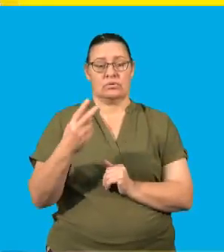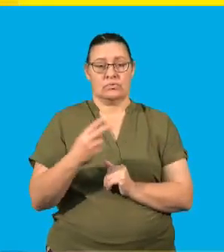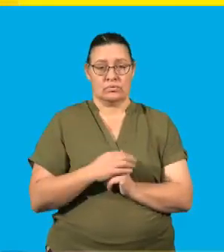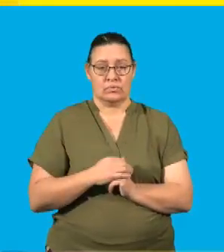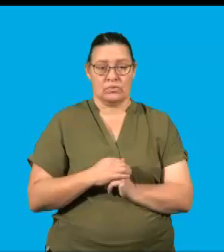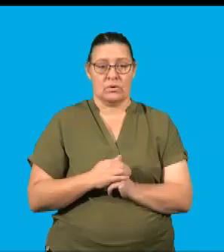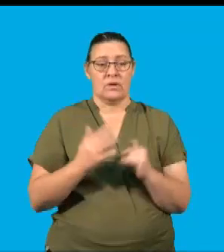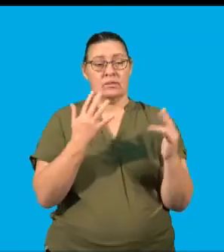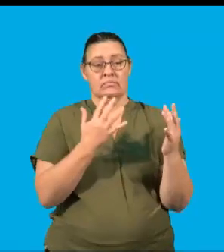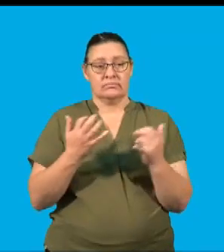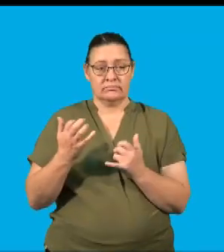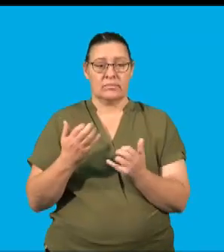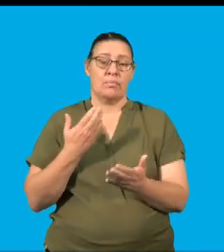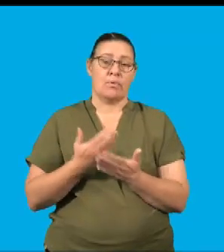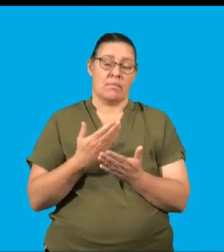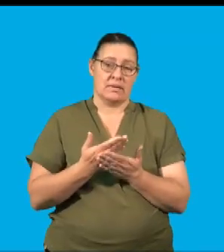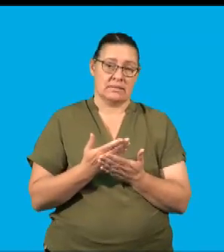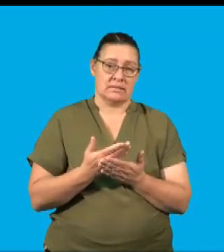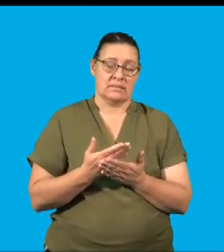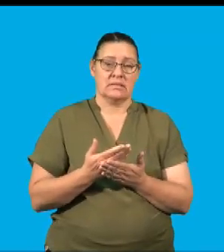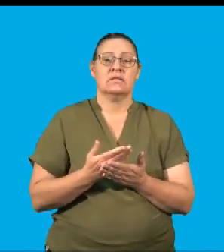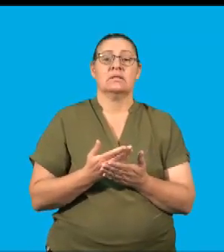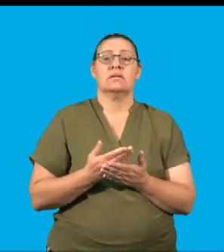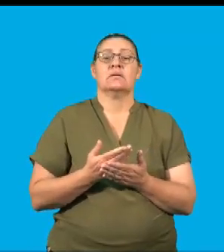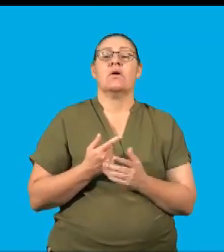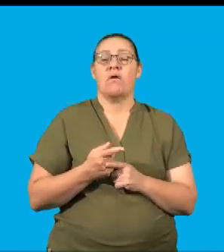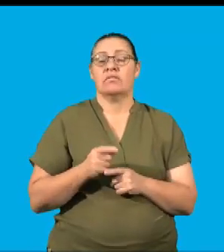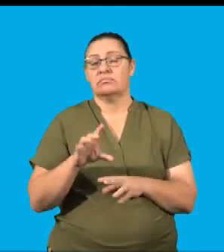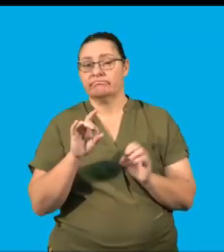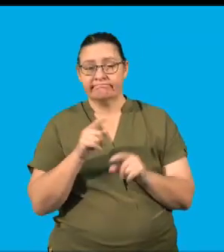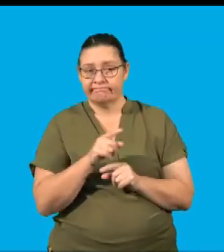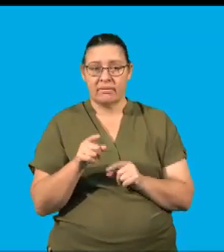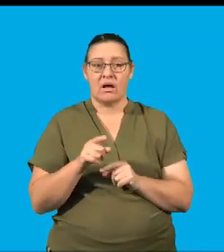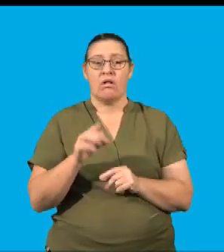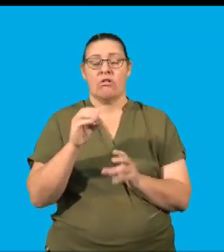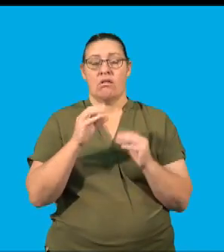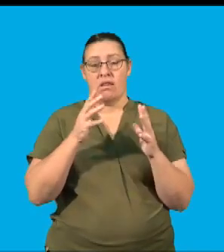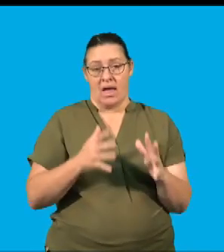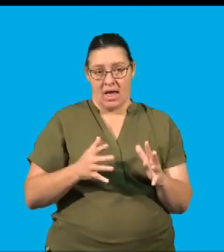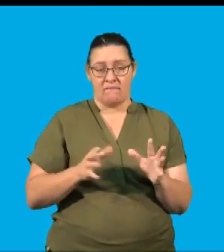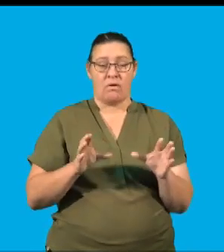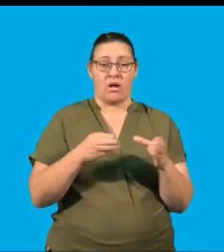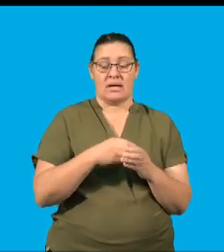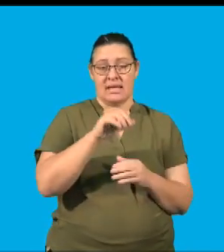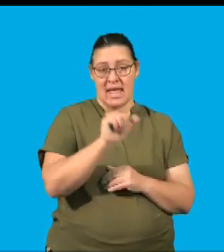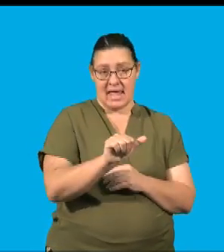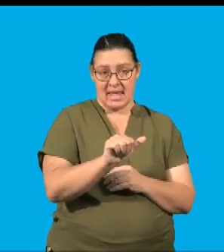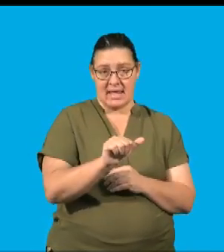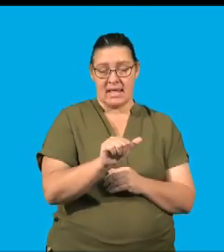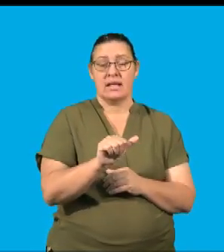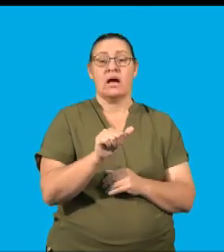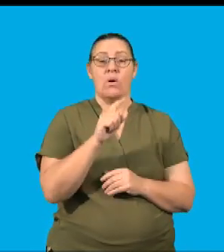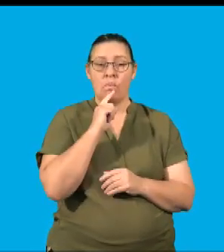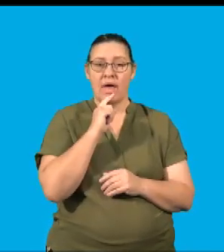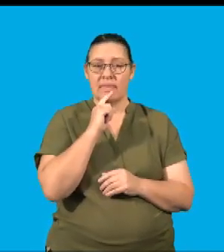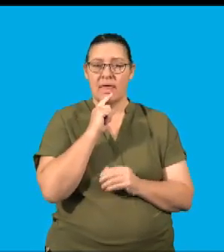2.2, calculate the probability of randomly selecting a learner from class A with